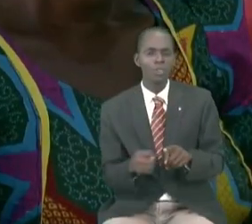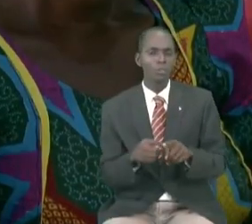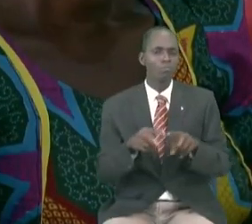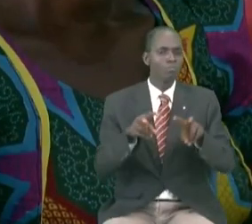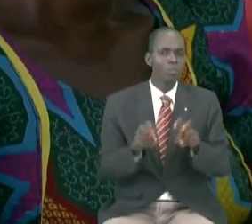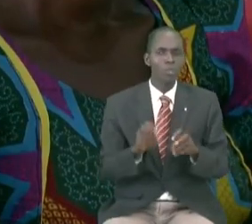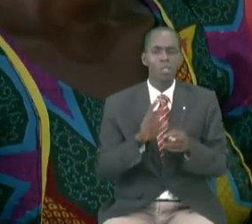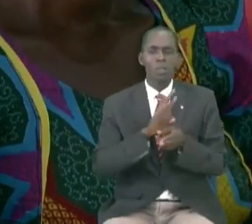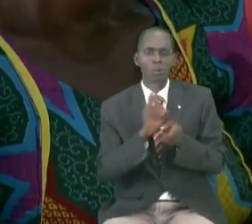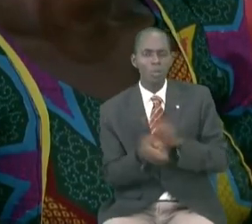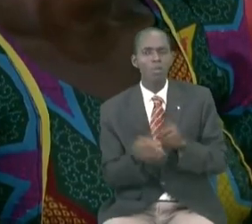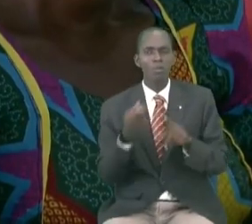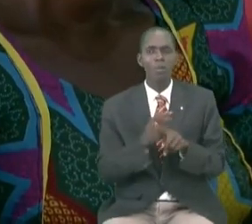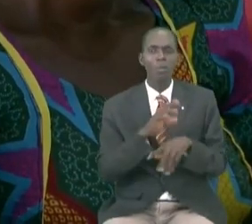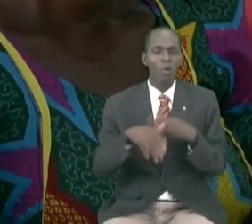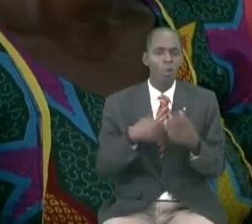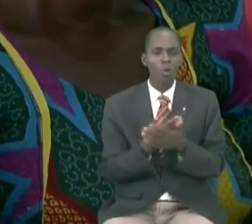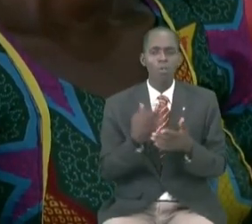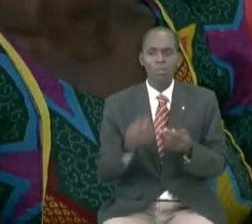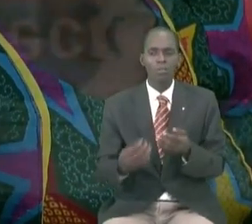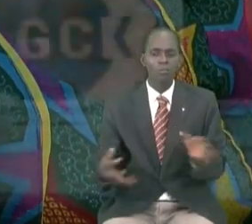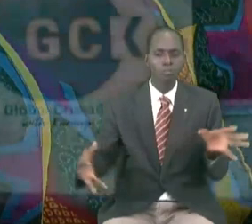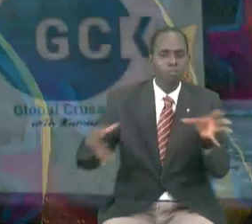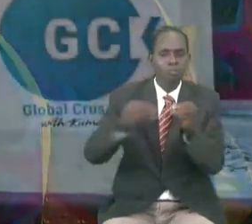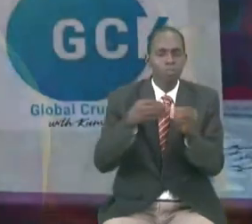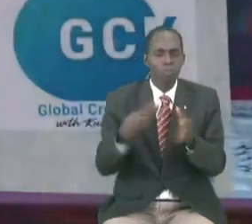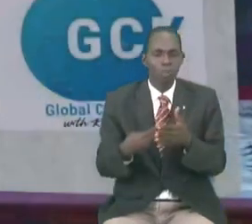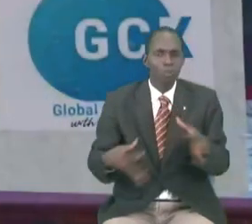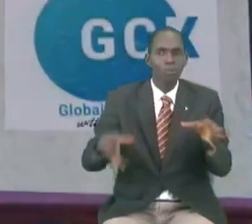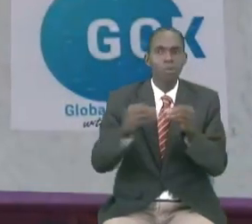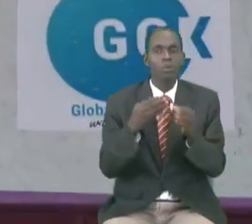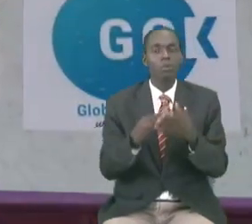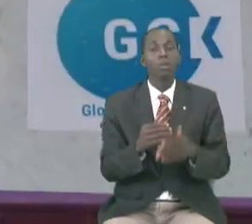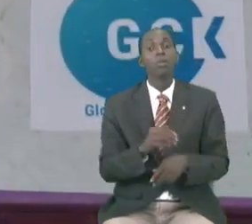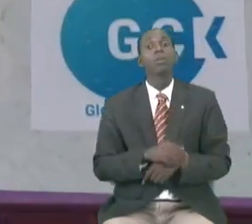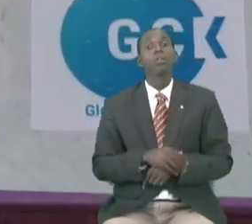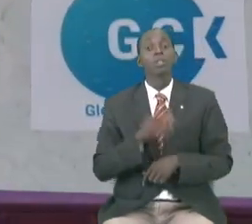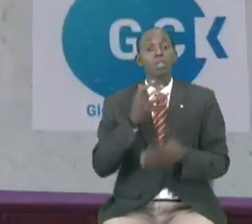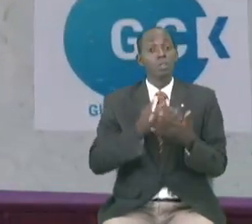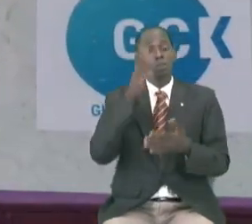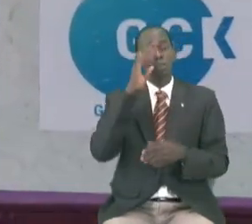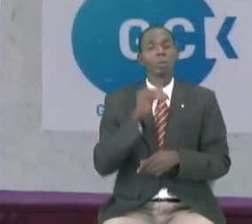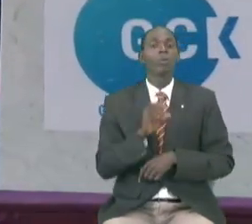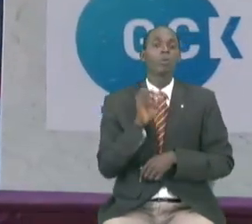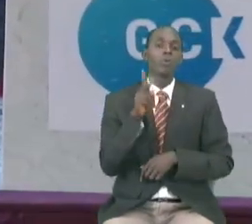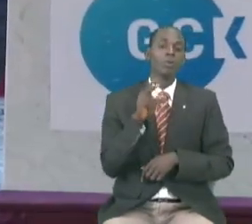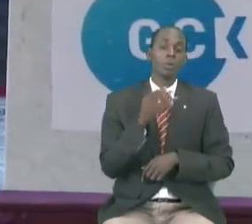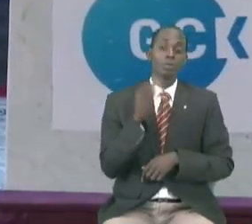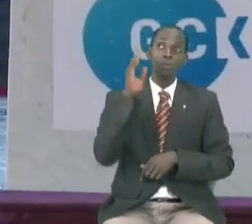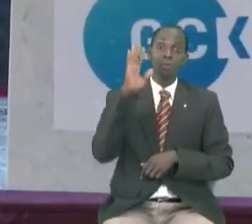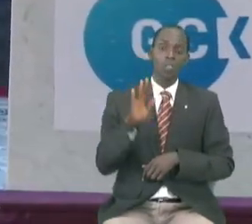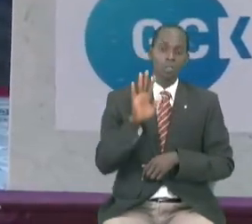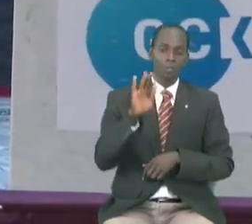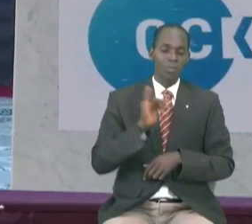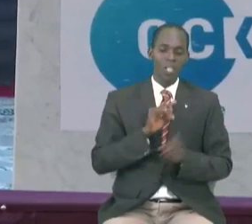church, I wanted to help you, and I wanted to lift you up. I have the money, I am not a preacher, but what can you do without